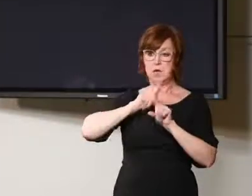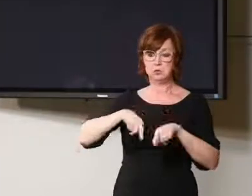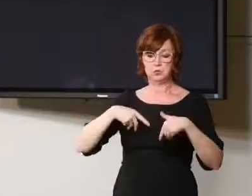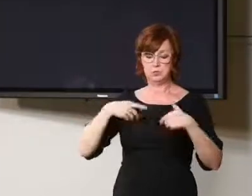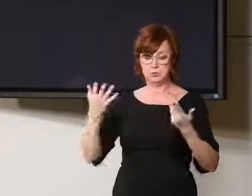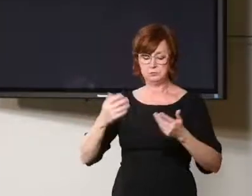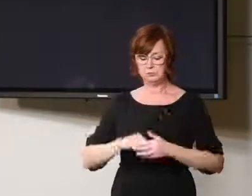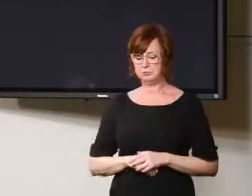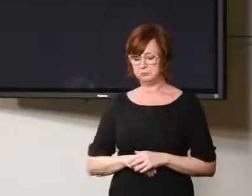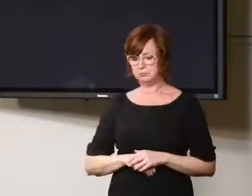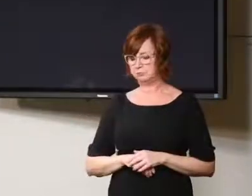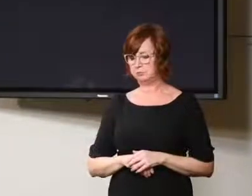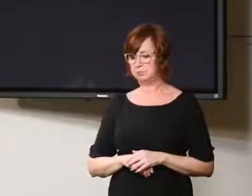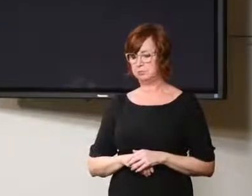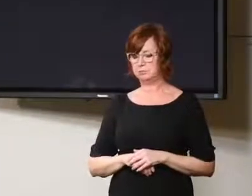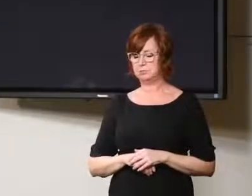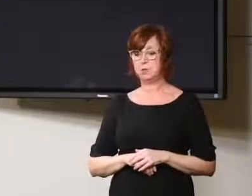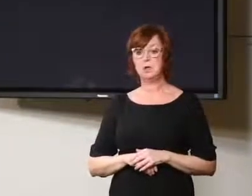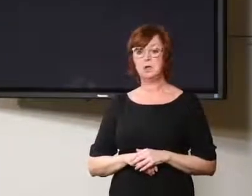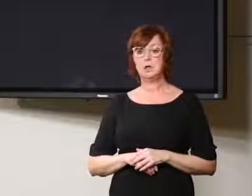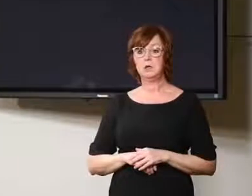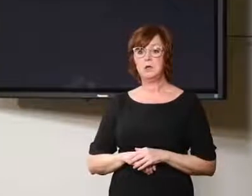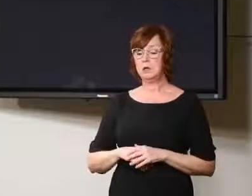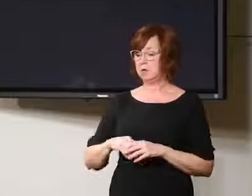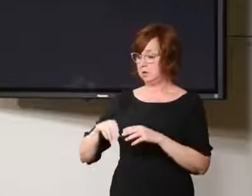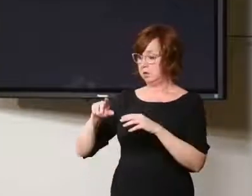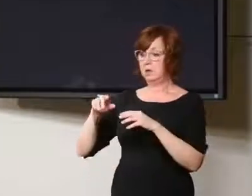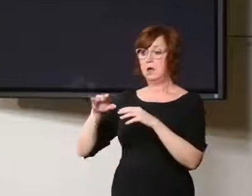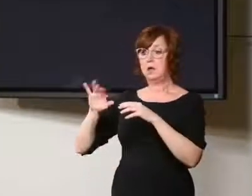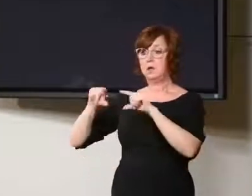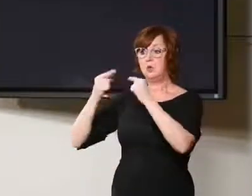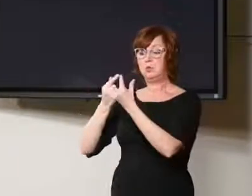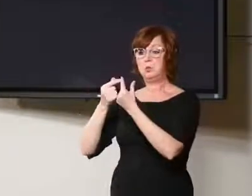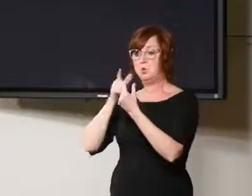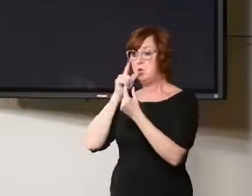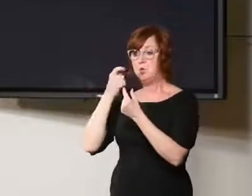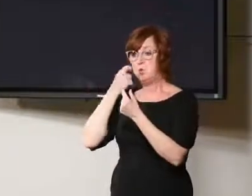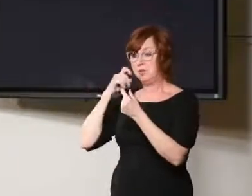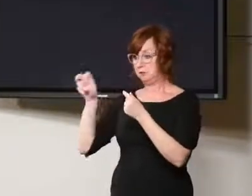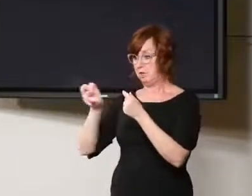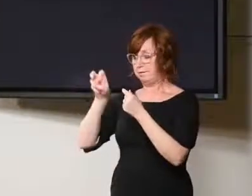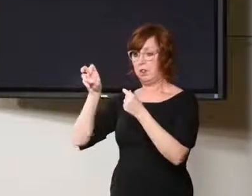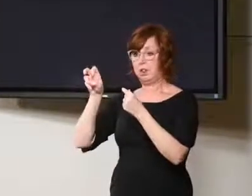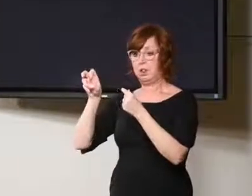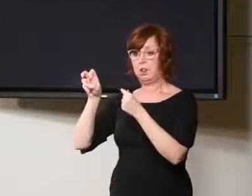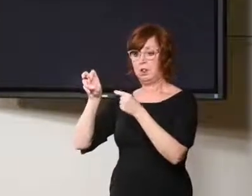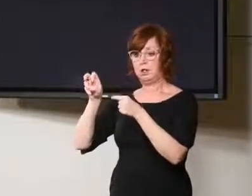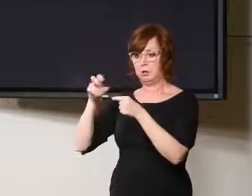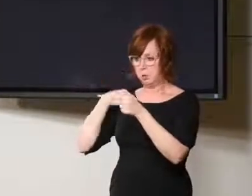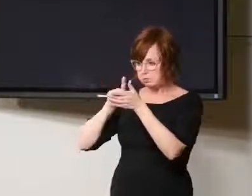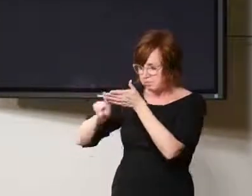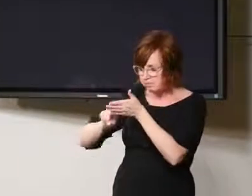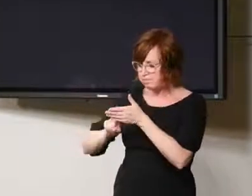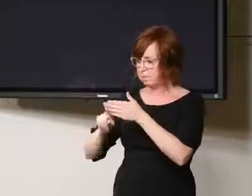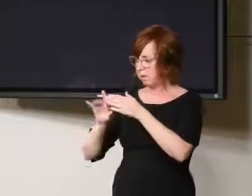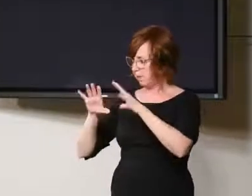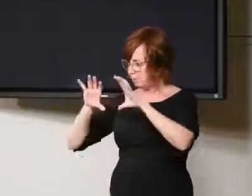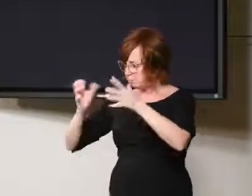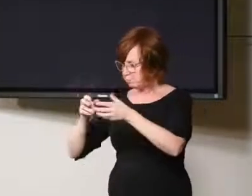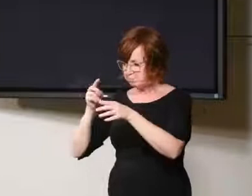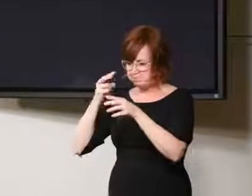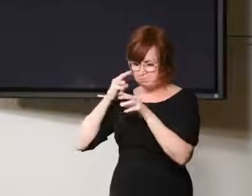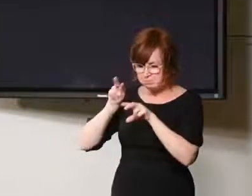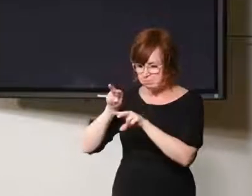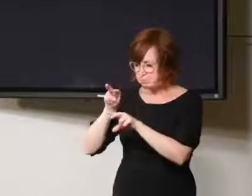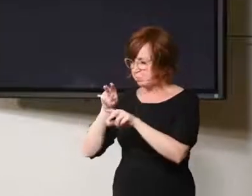from returning travelers that even though we were focusing on testing returning travelers, and there was a high degree